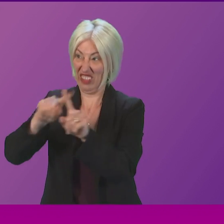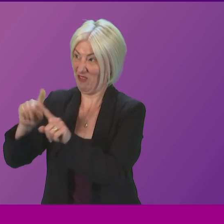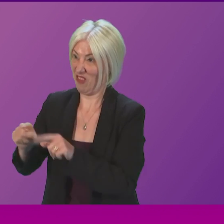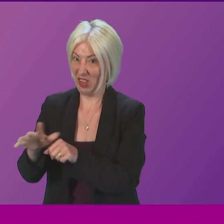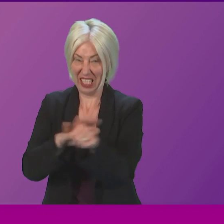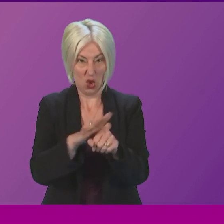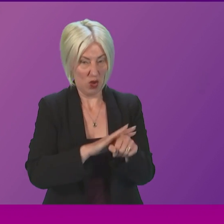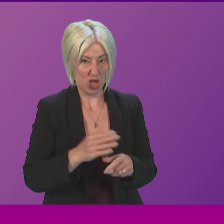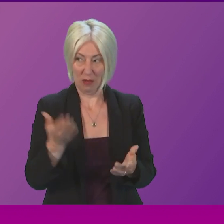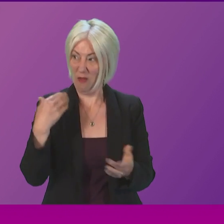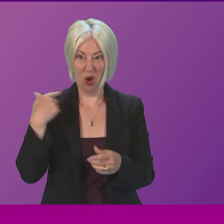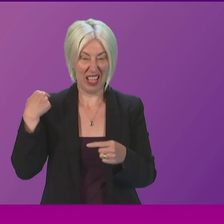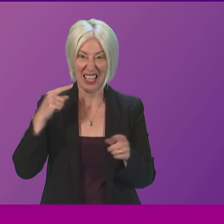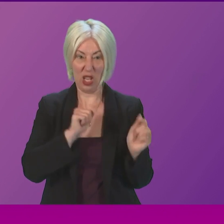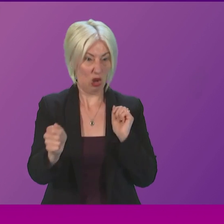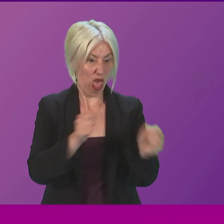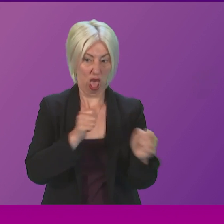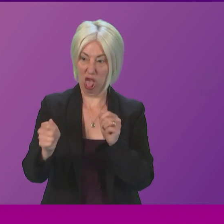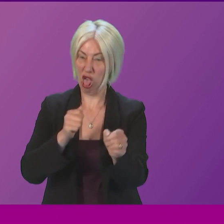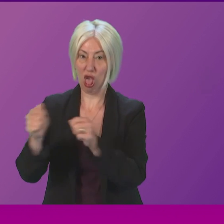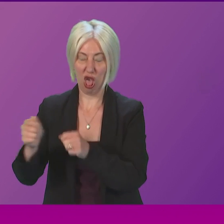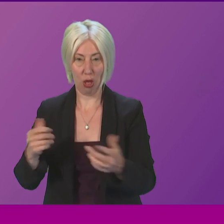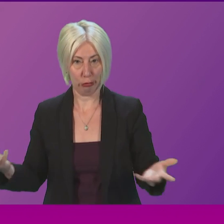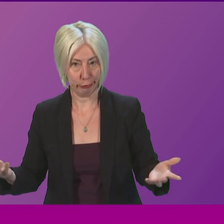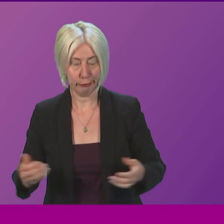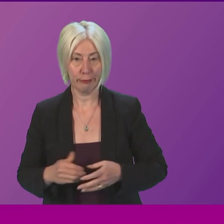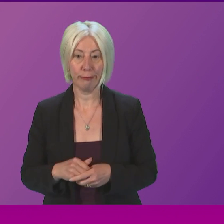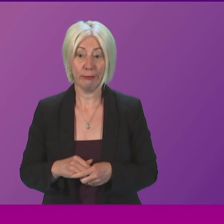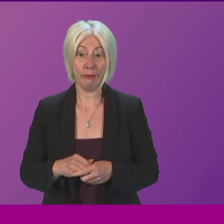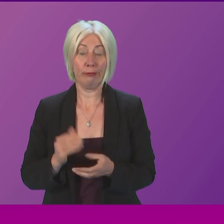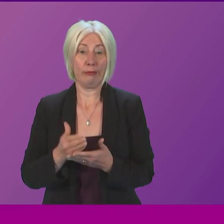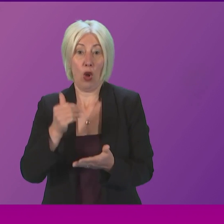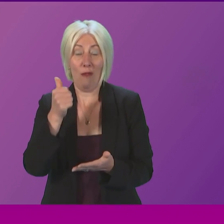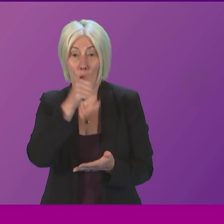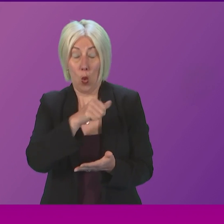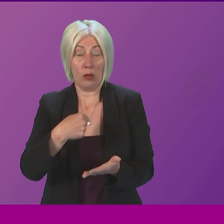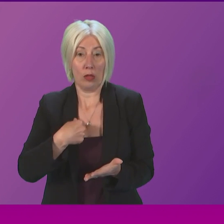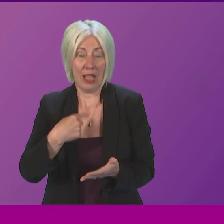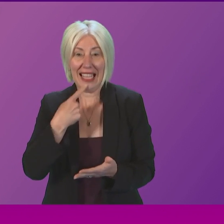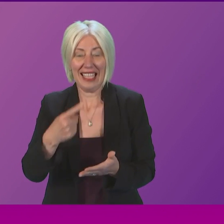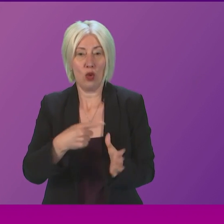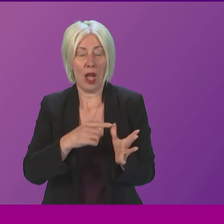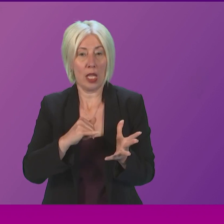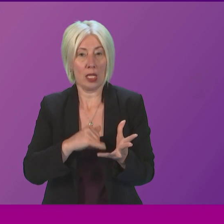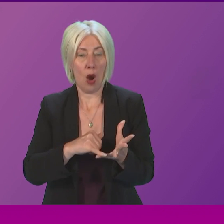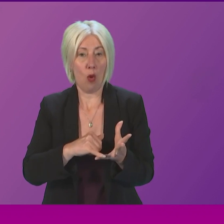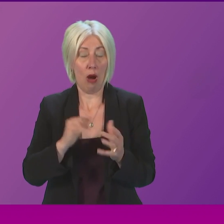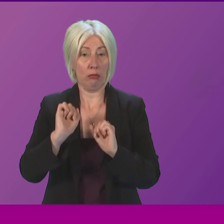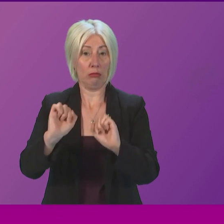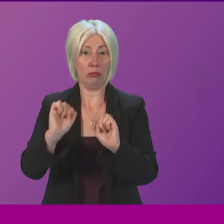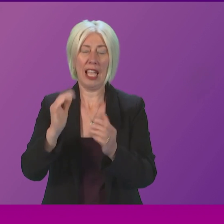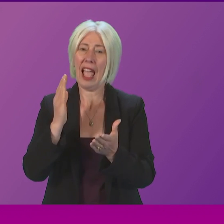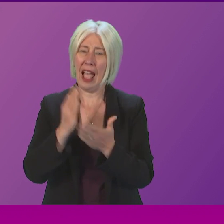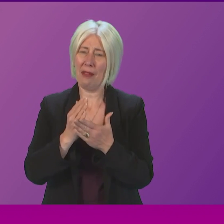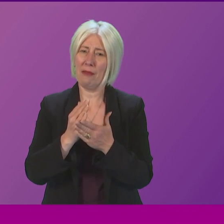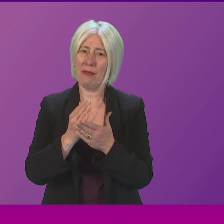five different weeks, presiding officer. And of course, I'm often saying to Anna Sarwar that he is far more